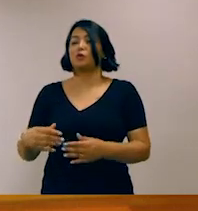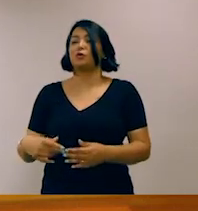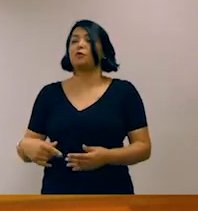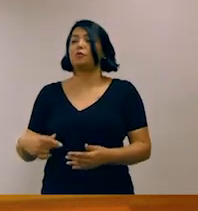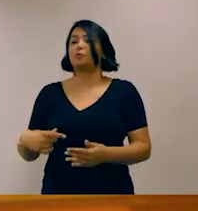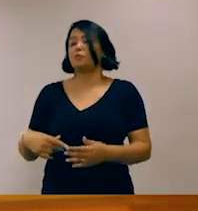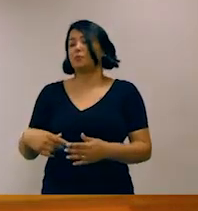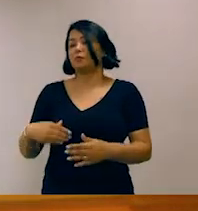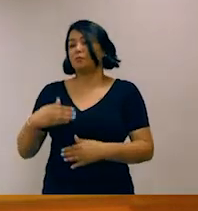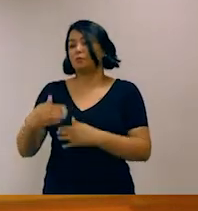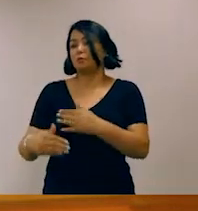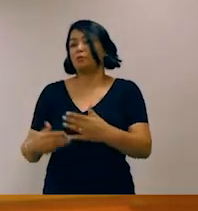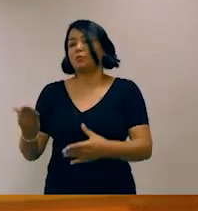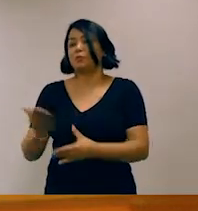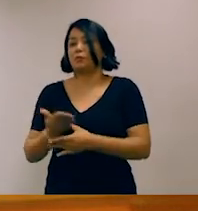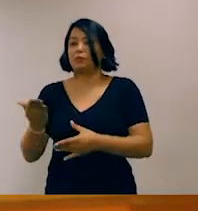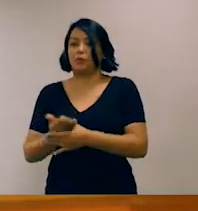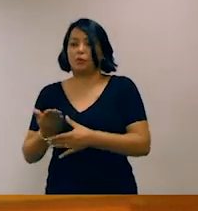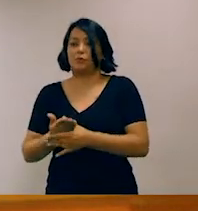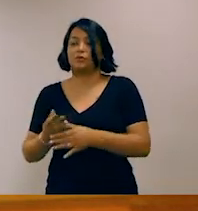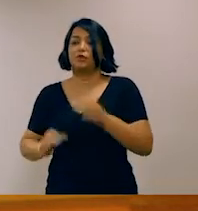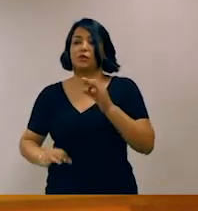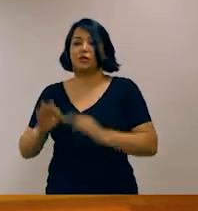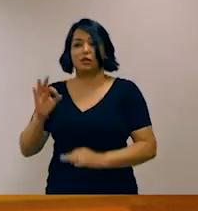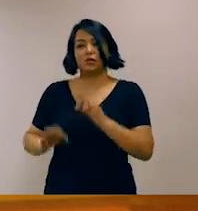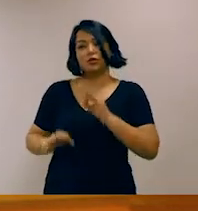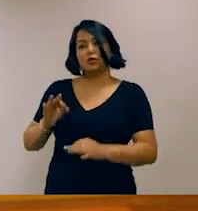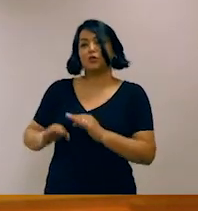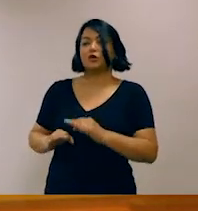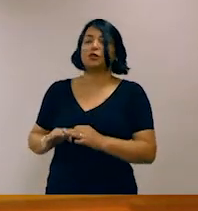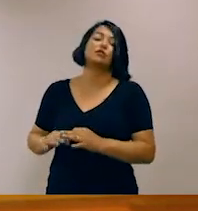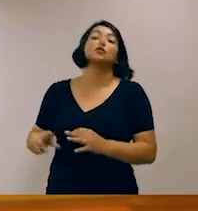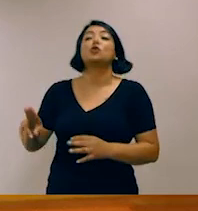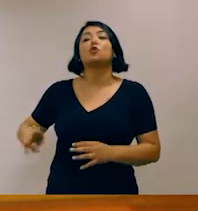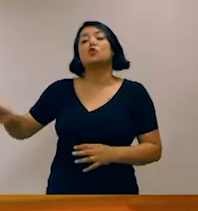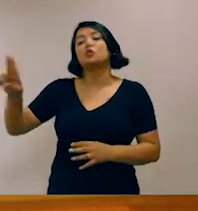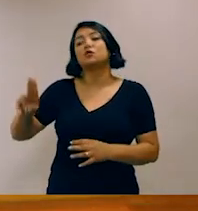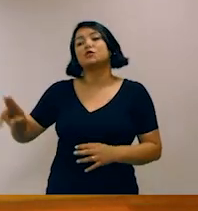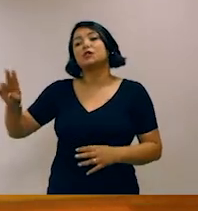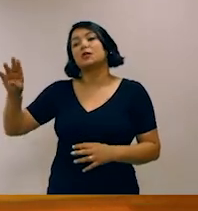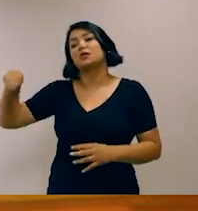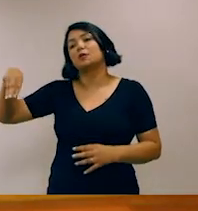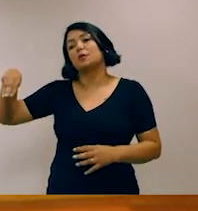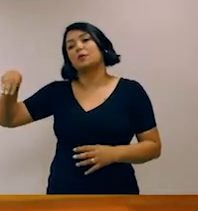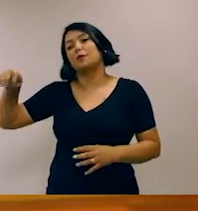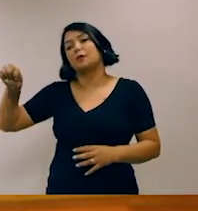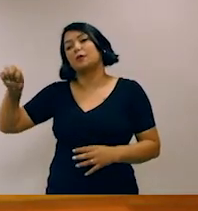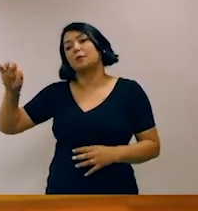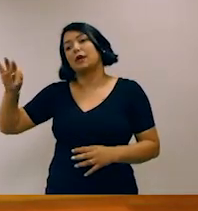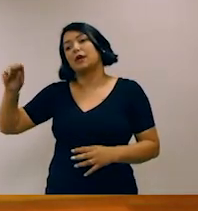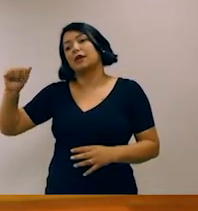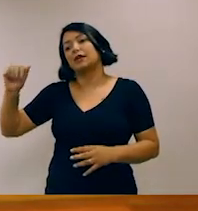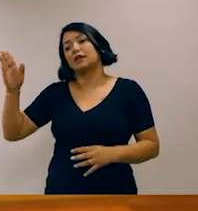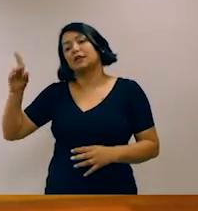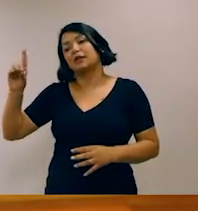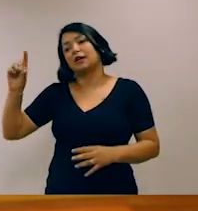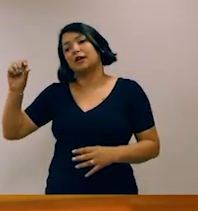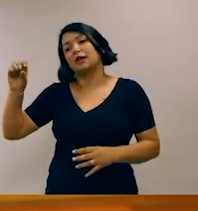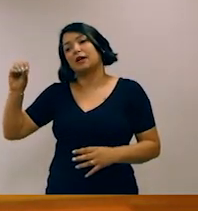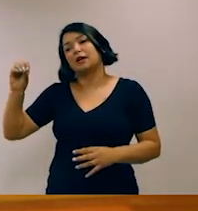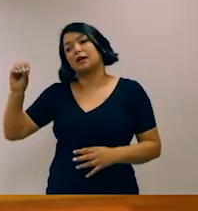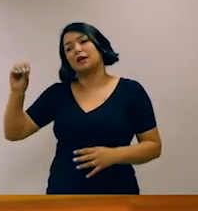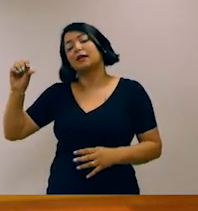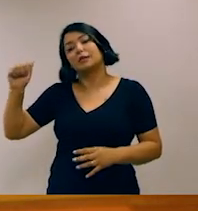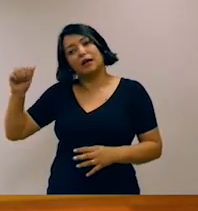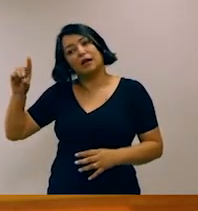petitions that were created by the assistant via the metadata. But the CIG's GPU